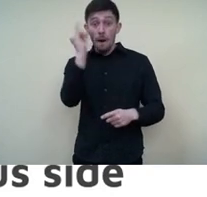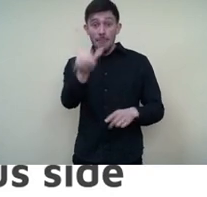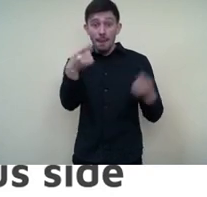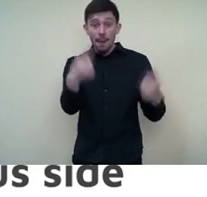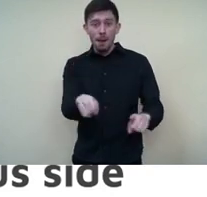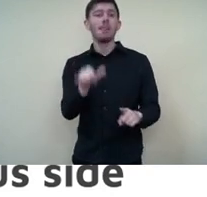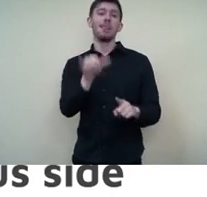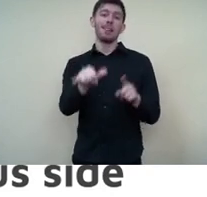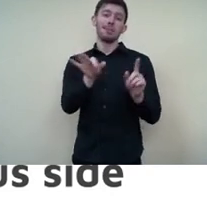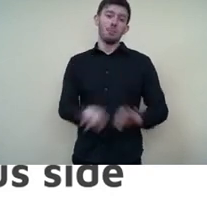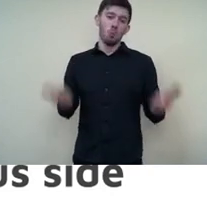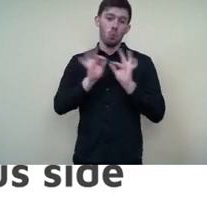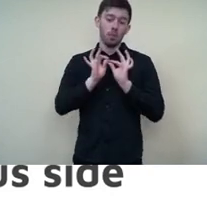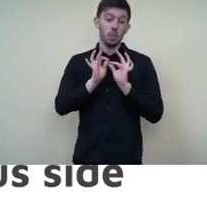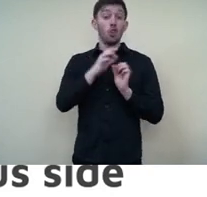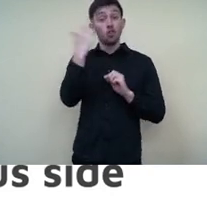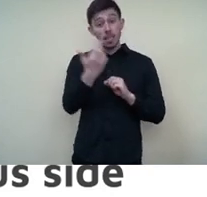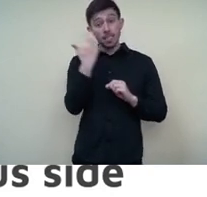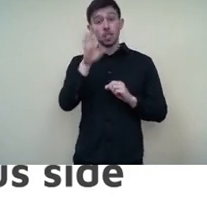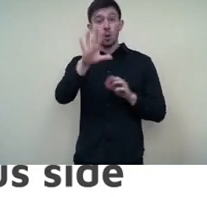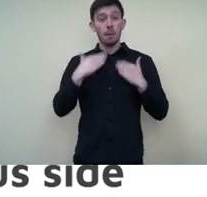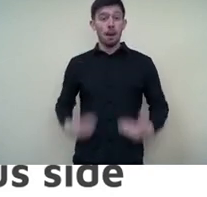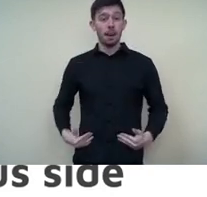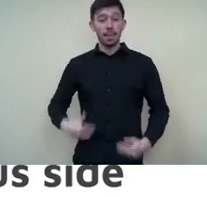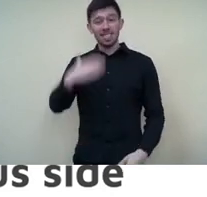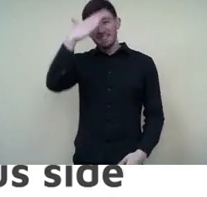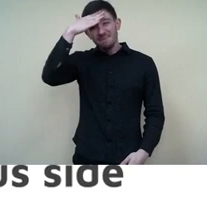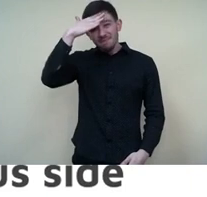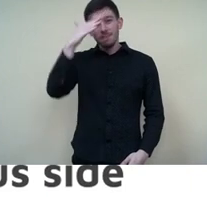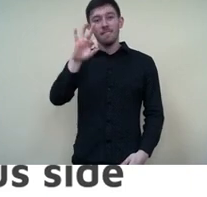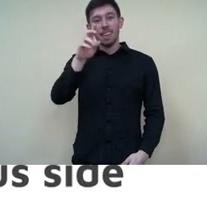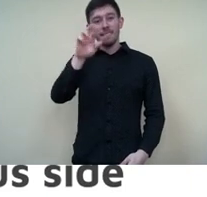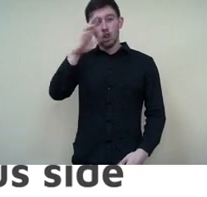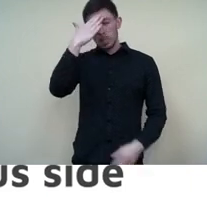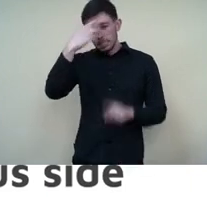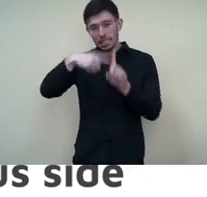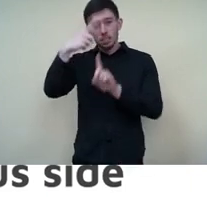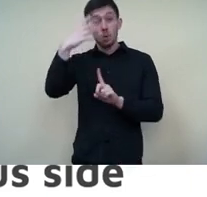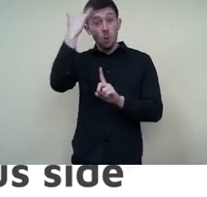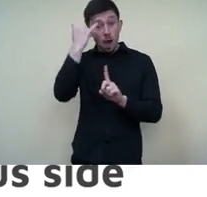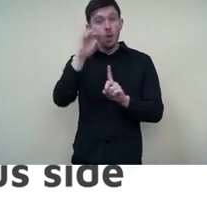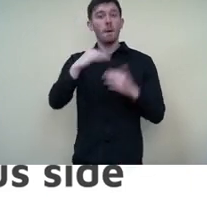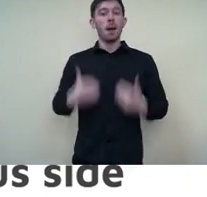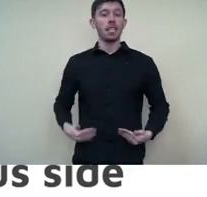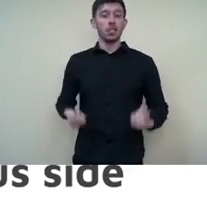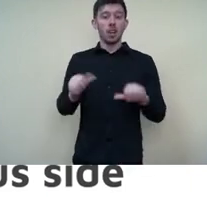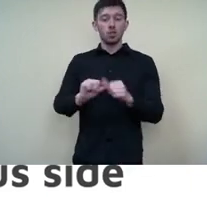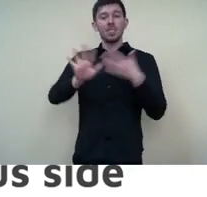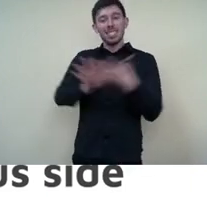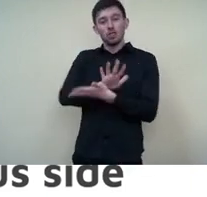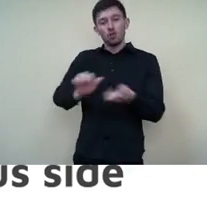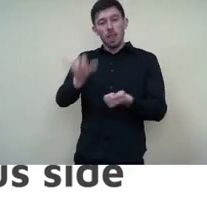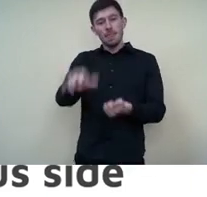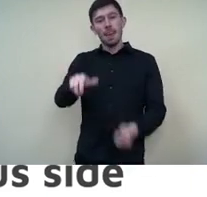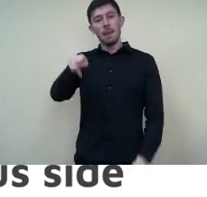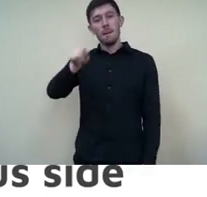important point. And so the reason why your body gets a fever is because it's trying to actively destroy the pathogen. Bacteria and viruses cannot